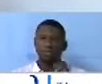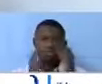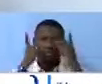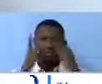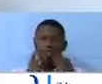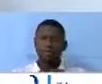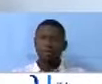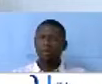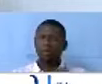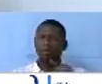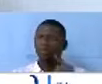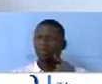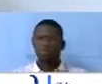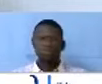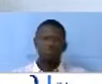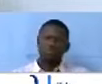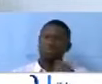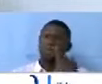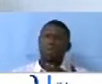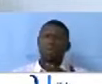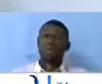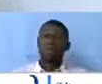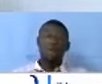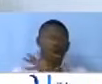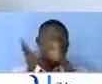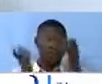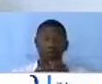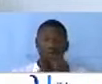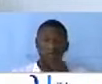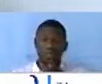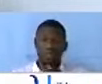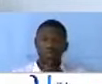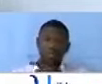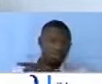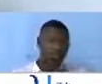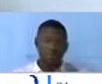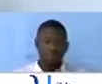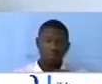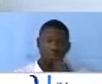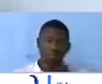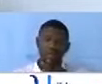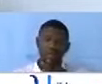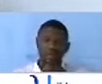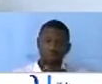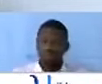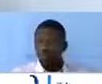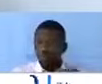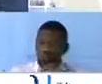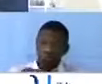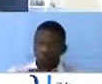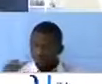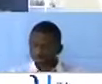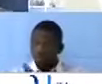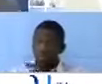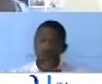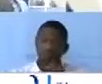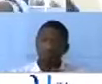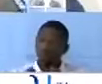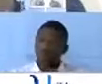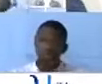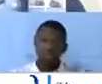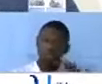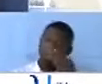shocks me. Well, everybody says, these people say you put them in Bamba Dinka. You ordered them to be put in